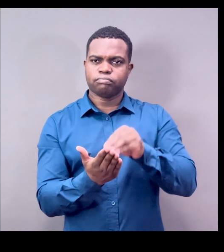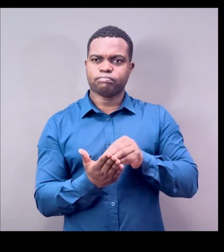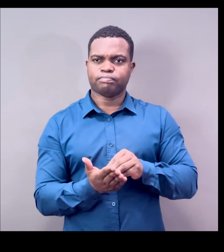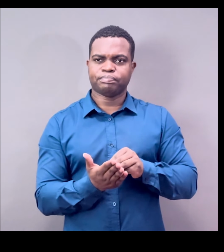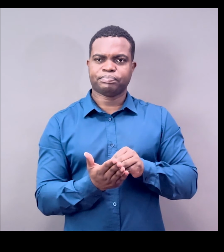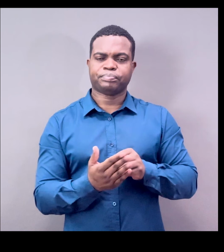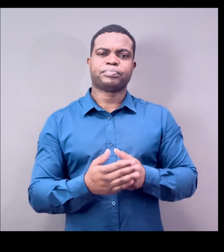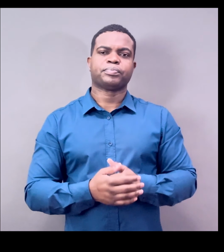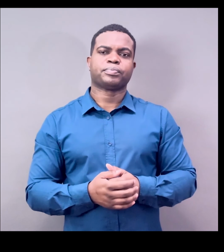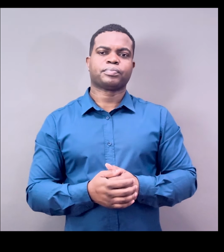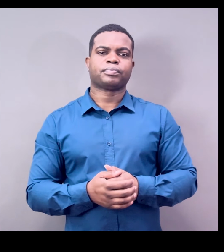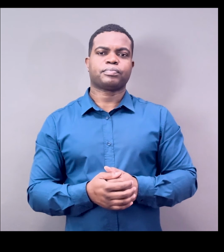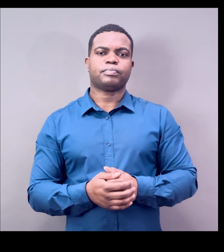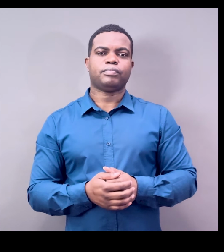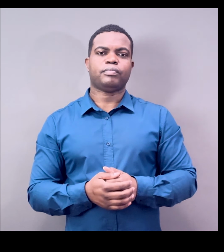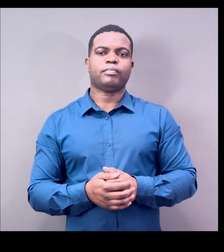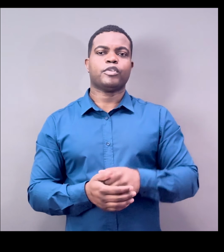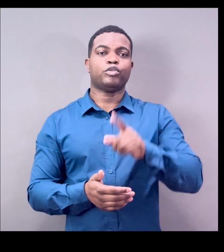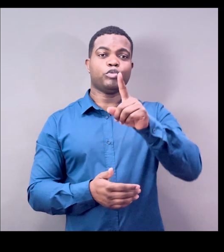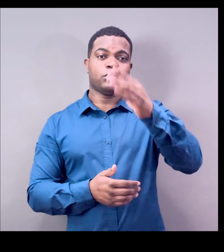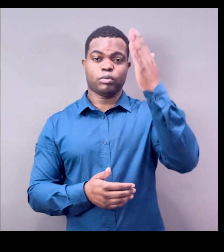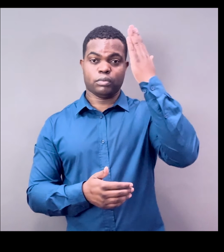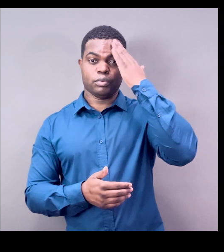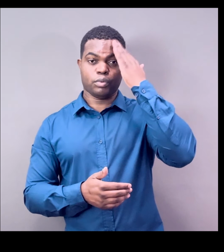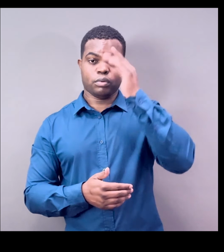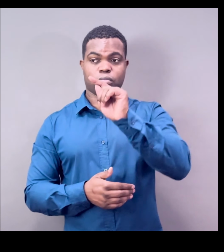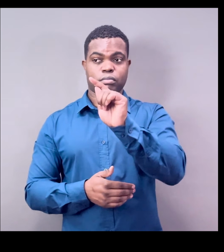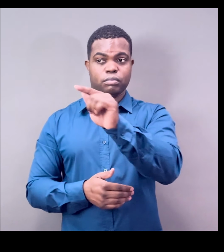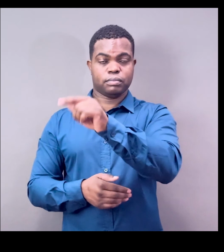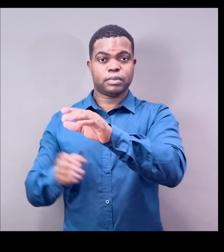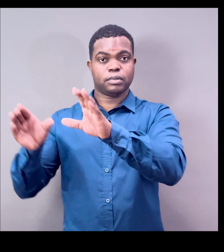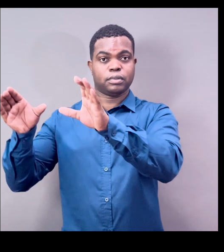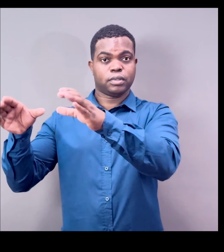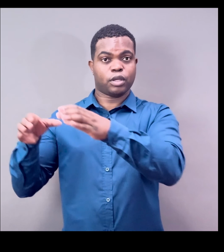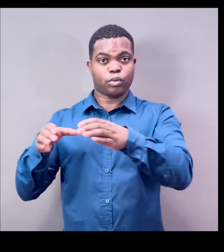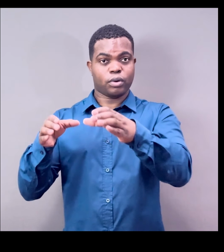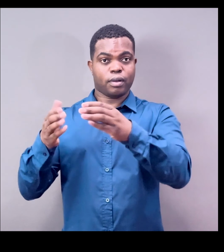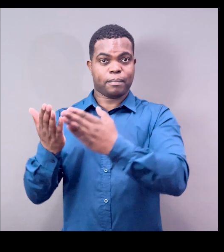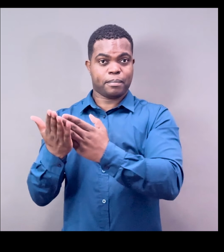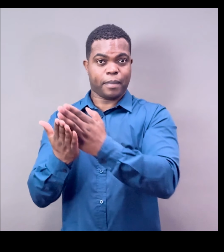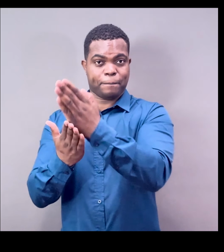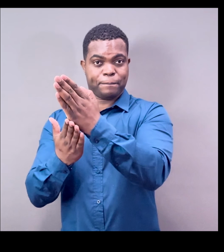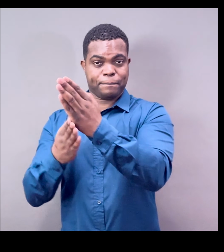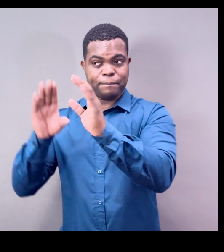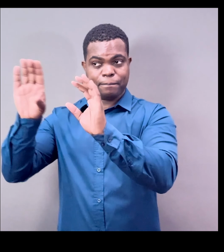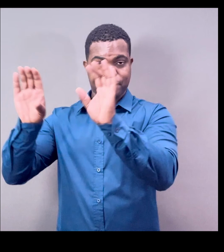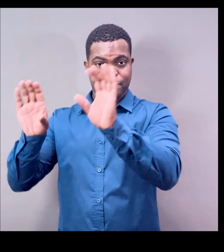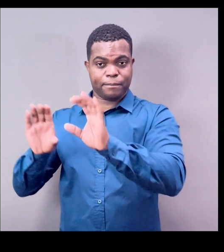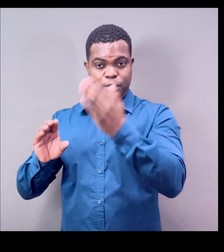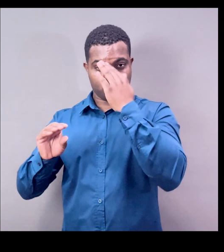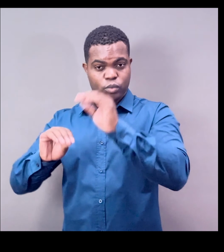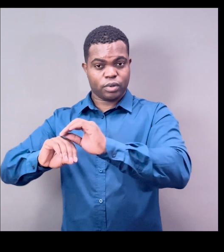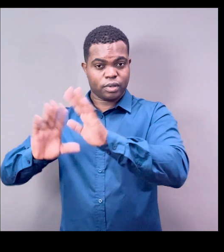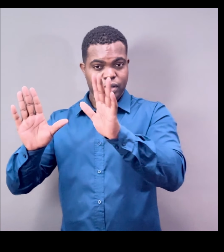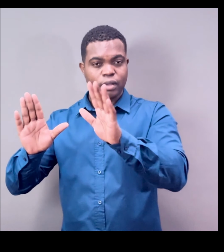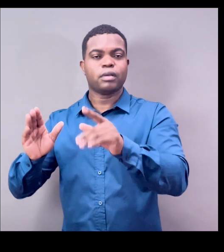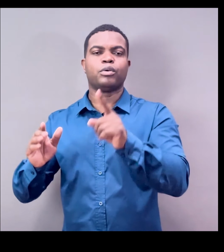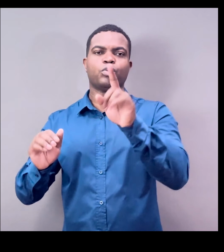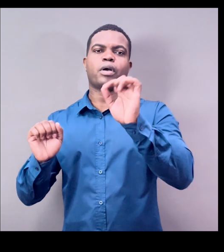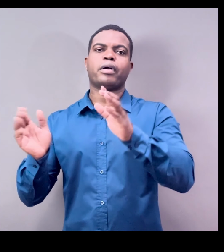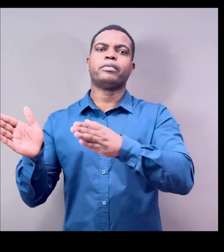platform. So from your knowledge of stakeholder mapping, I want you to create a stakeholder